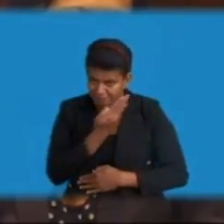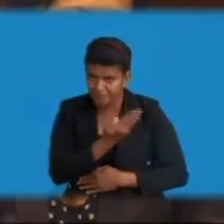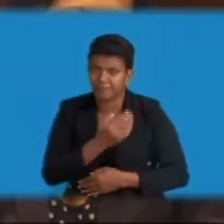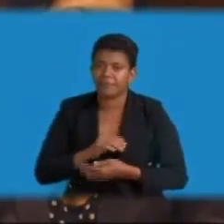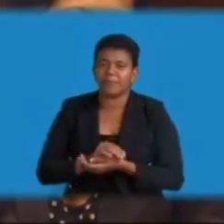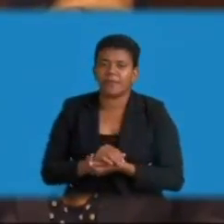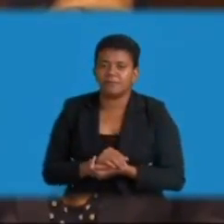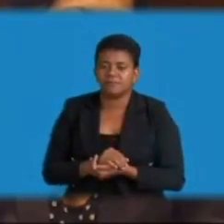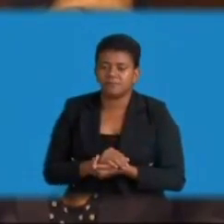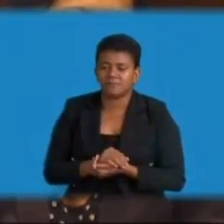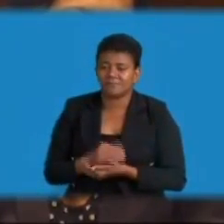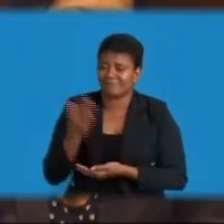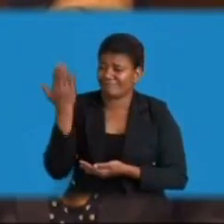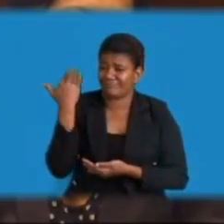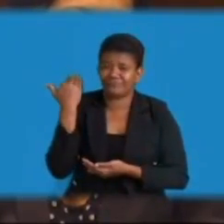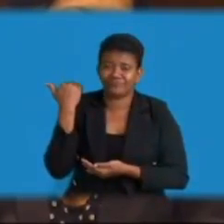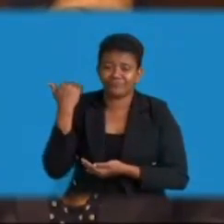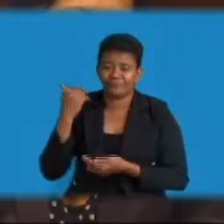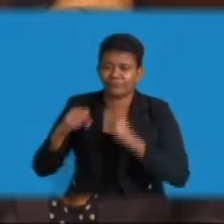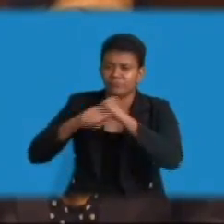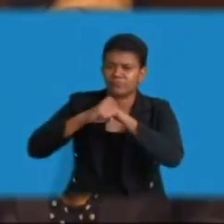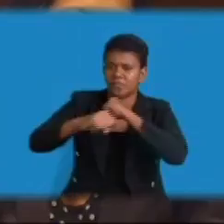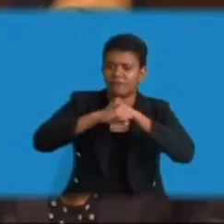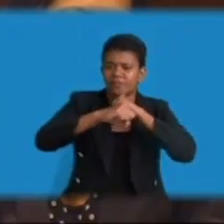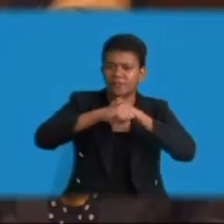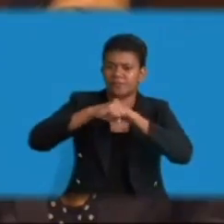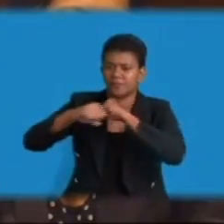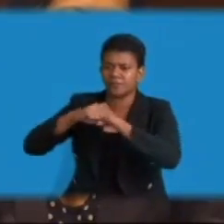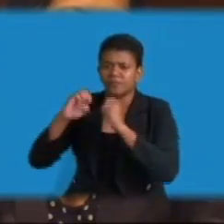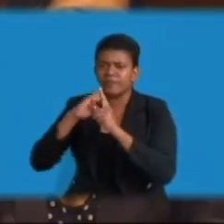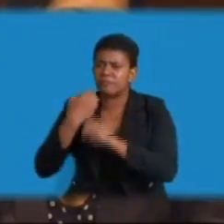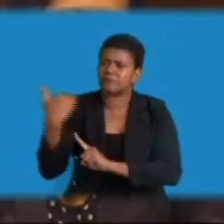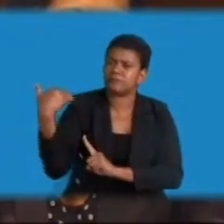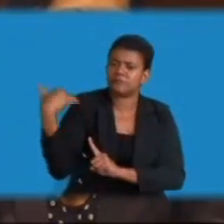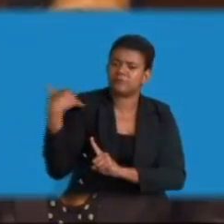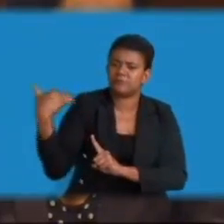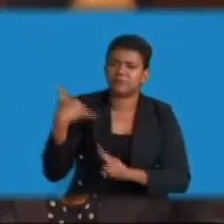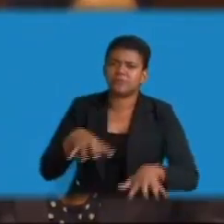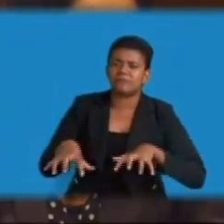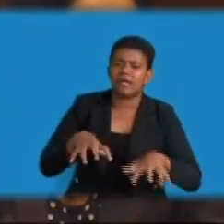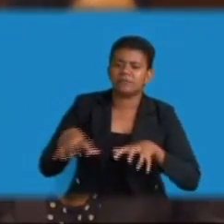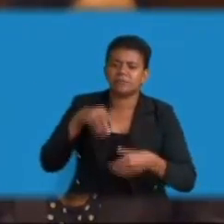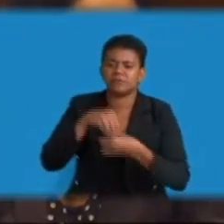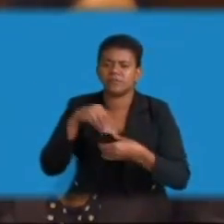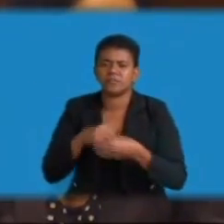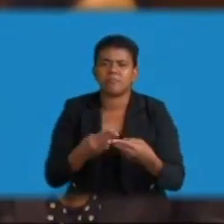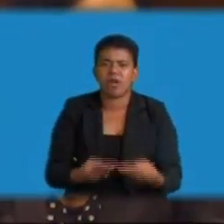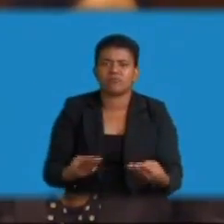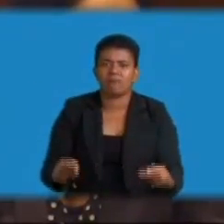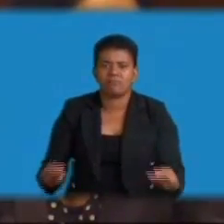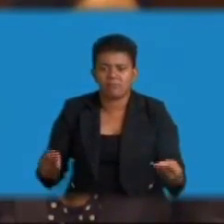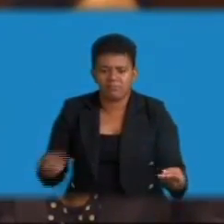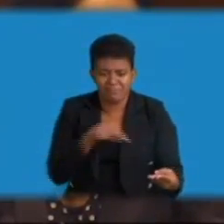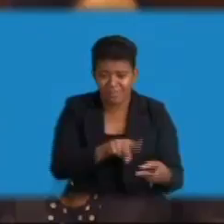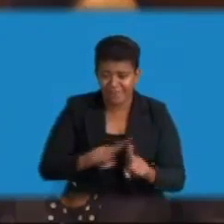recent publicity on environmental impact of activities involving the mineral development sector, the Minerals Department has